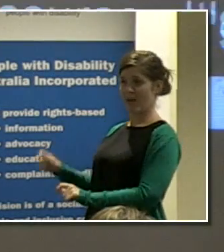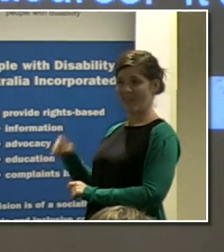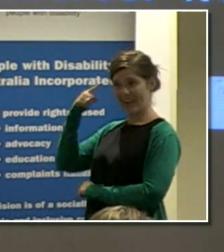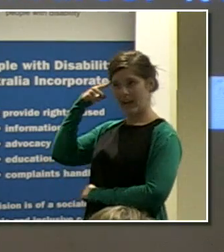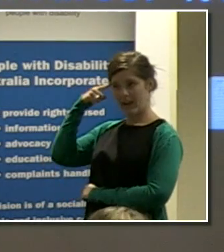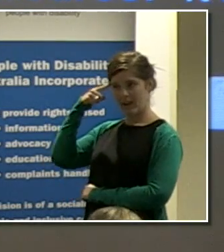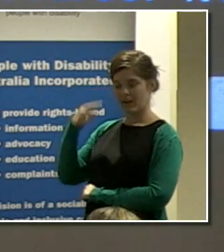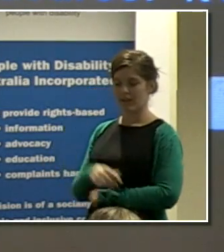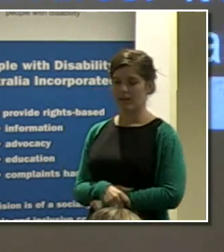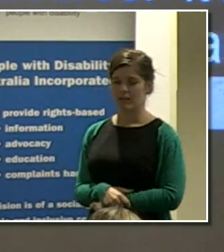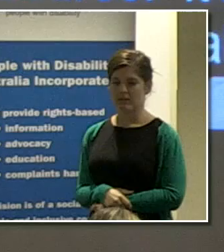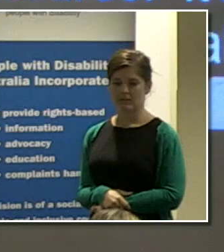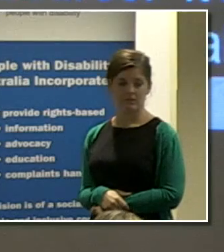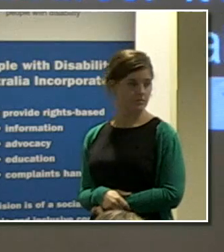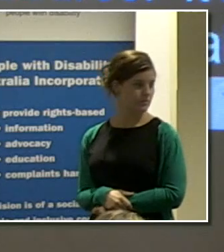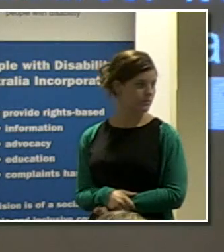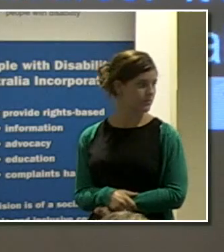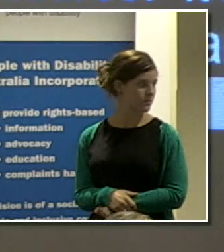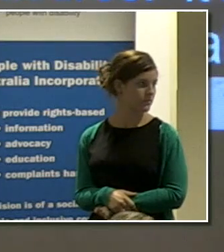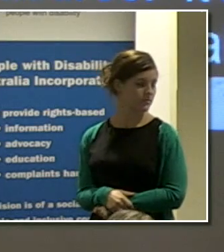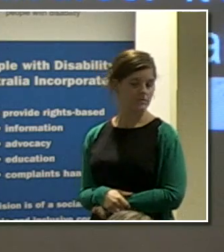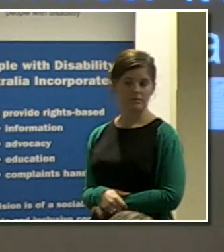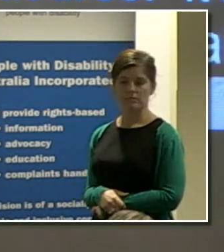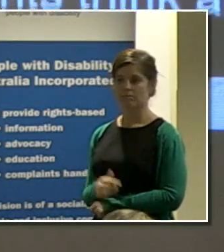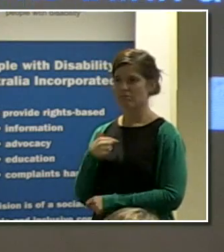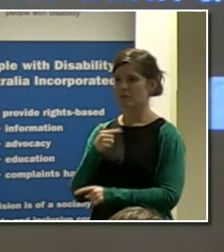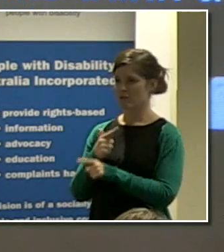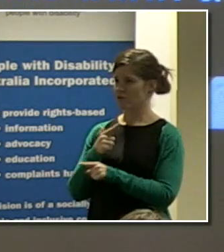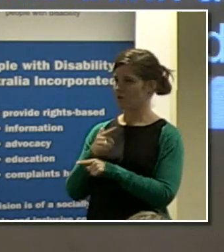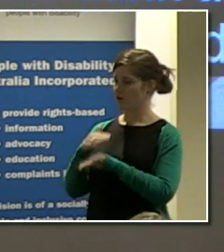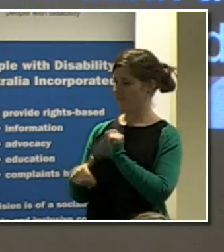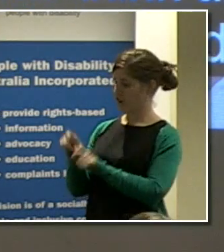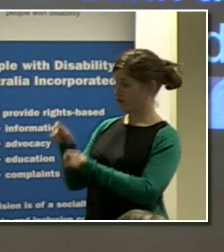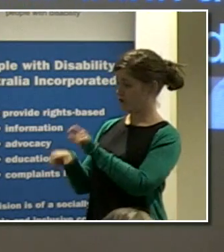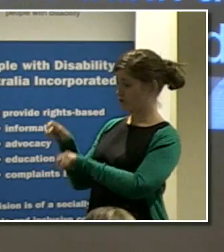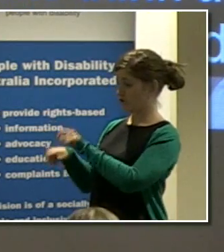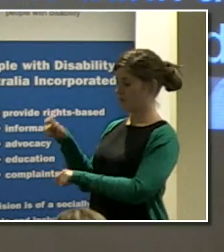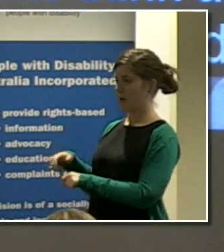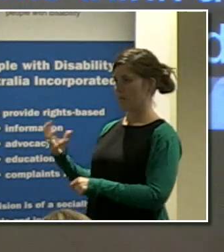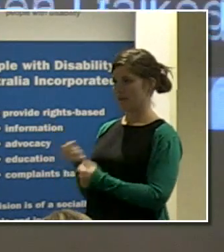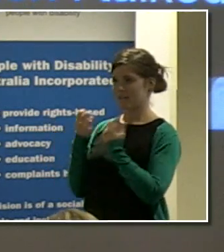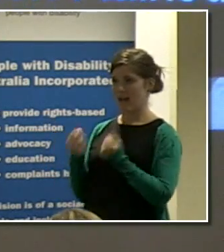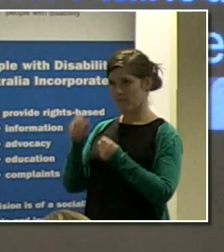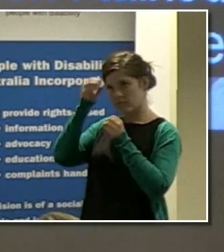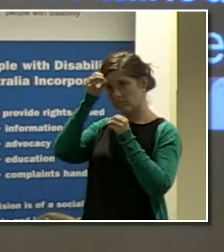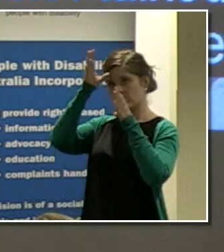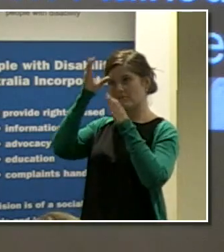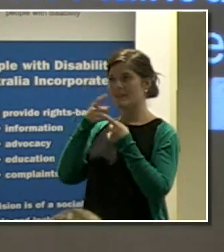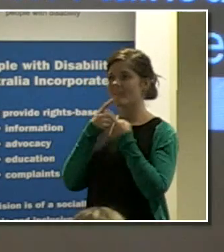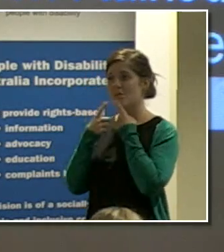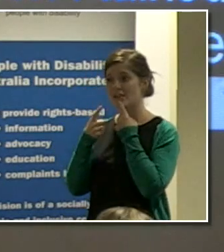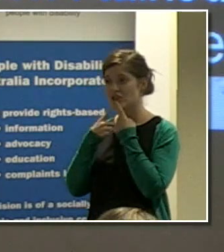the service. And when I talked about consumers needing to be informed